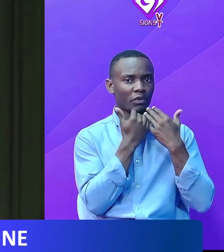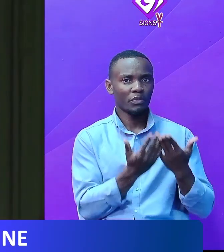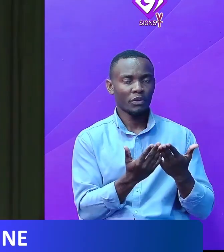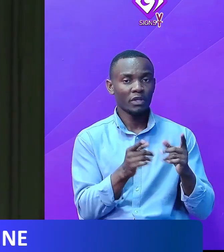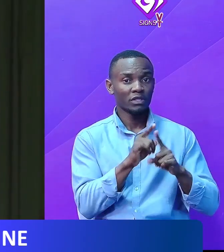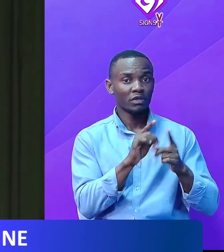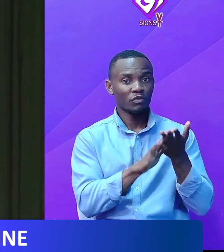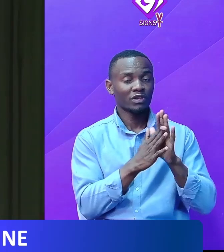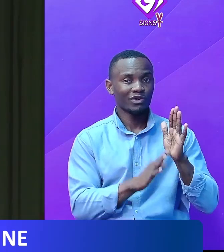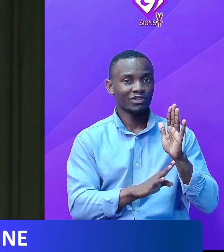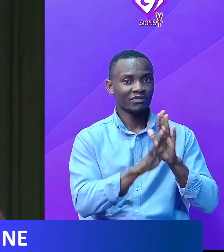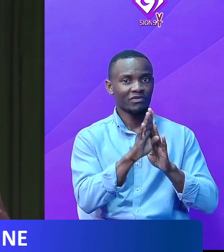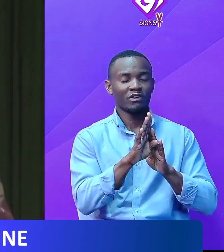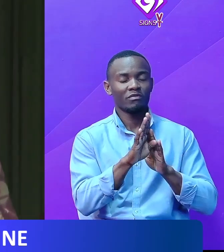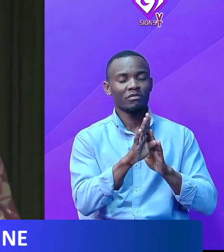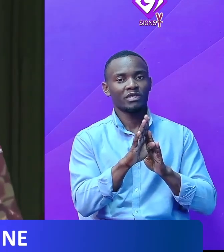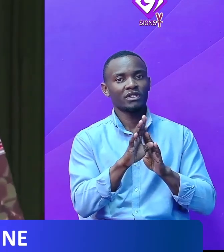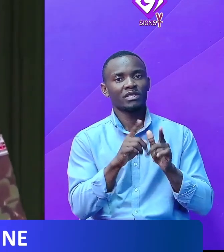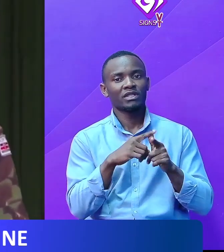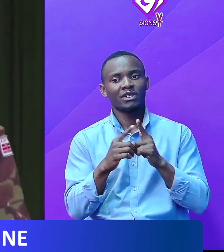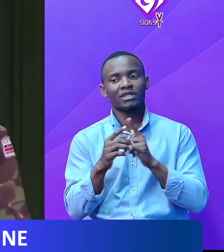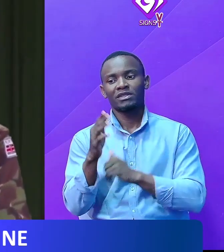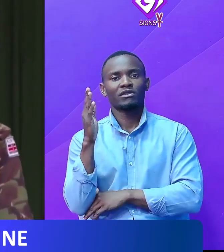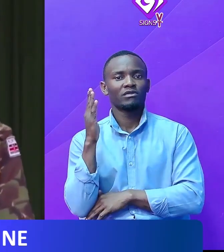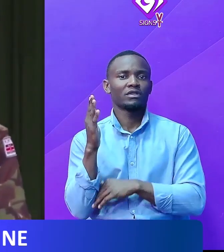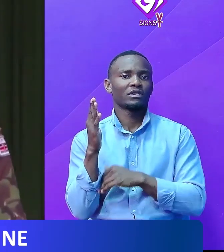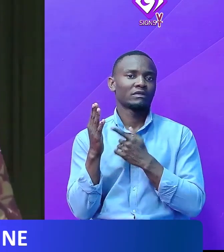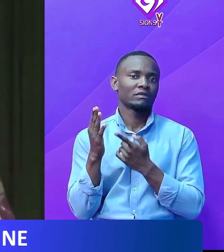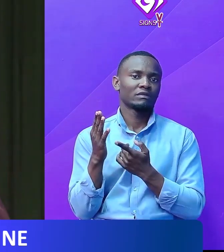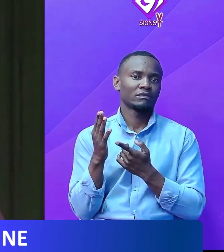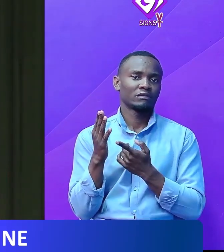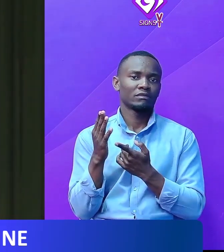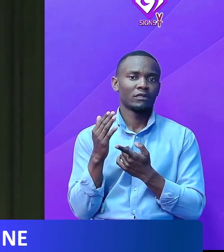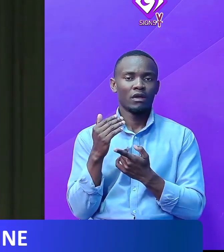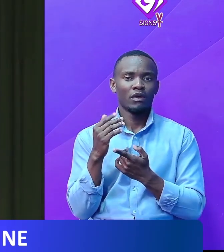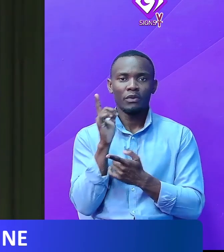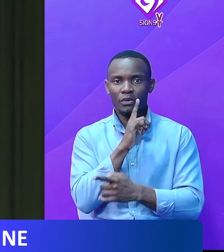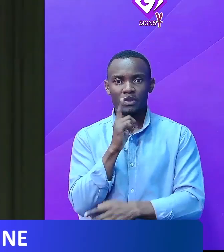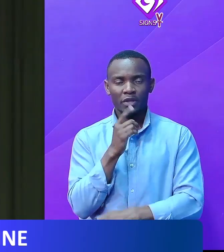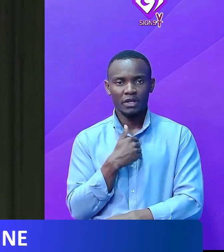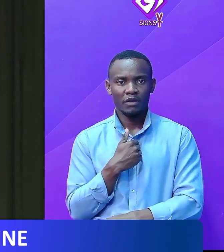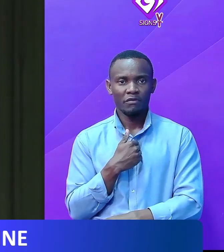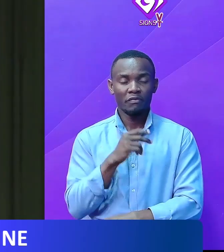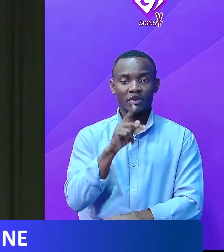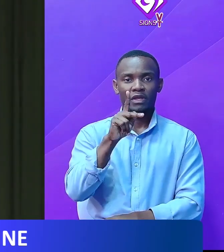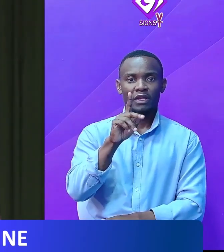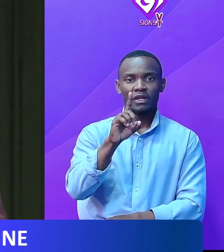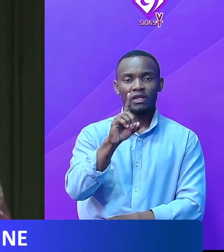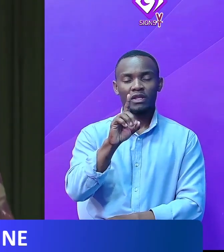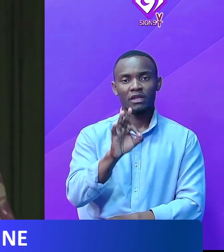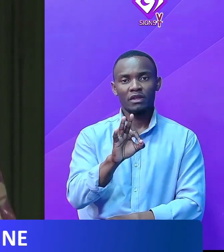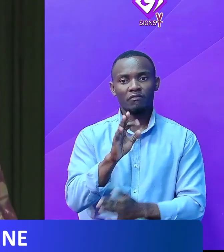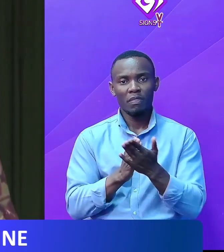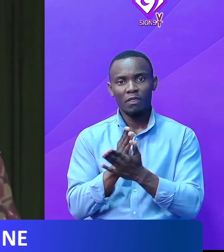development, insecurity finds fertile ground. The KDF, through their discipline and